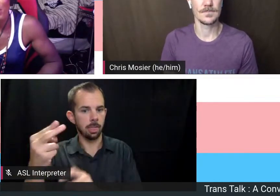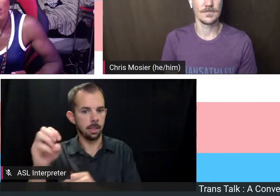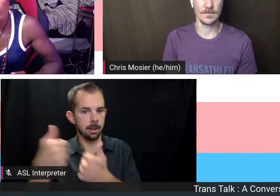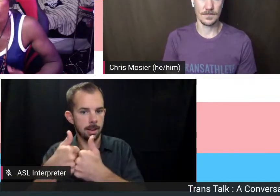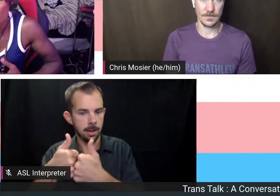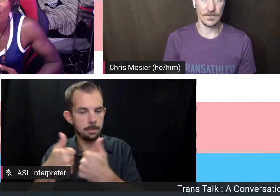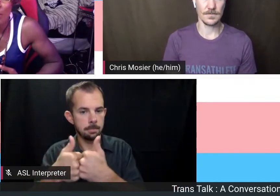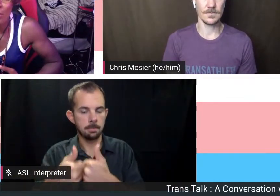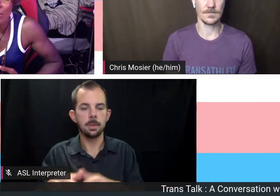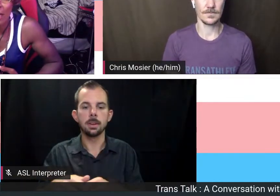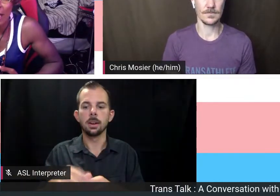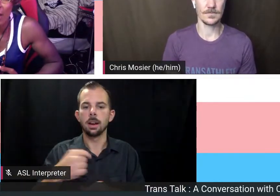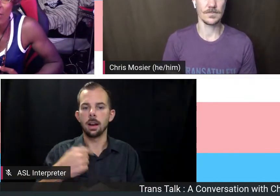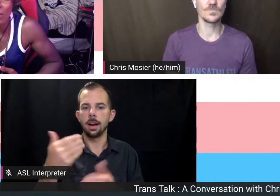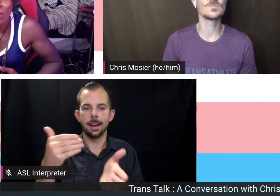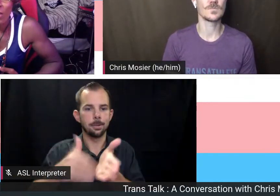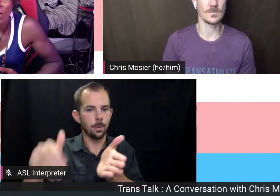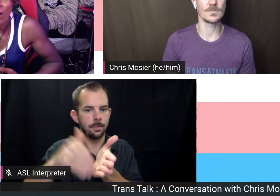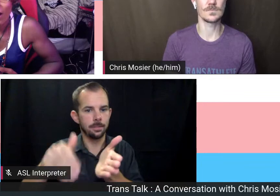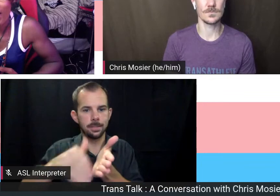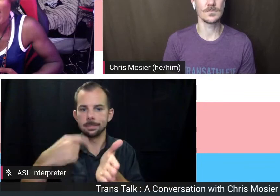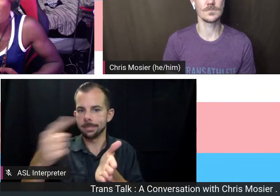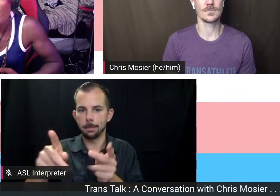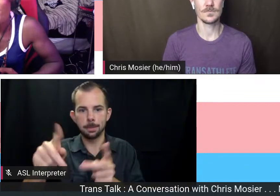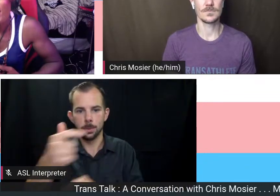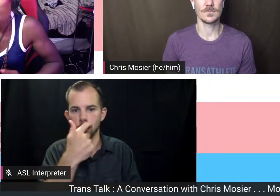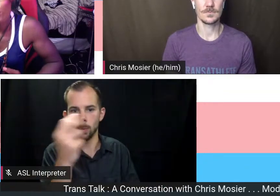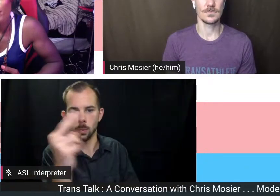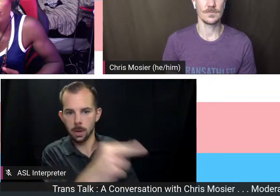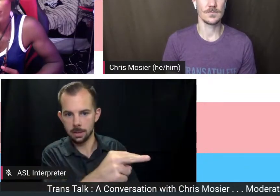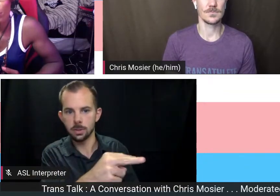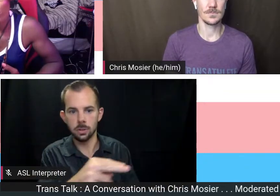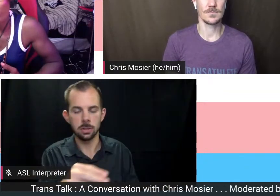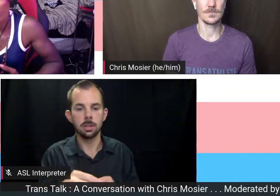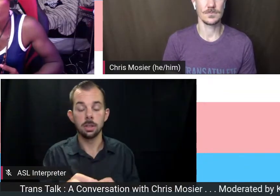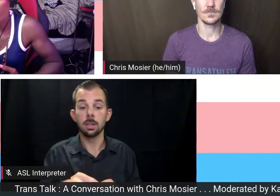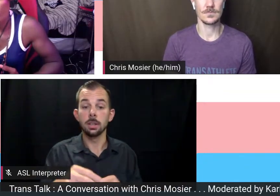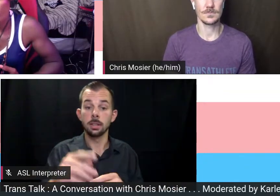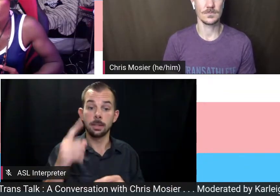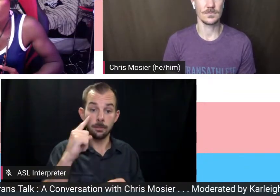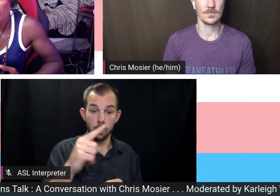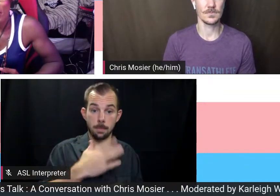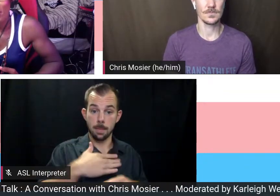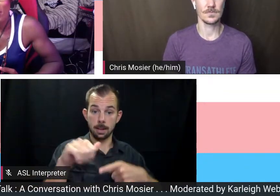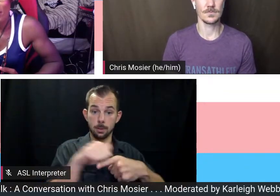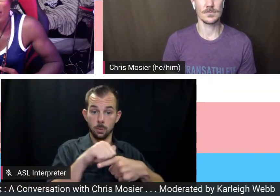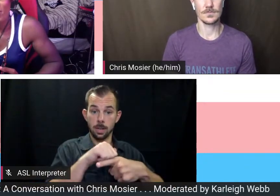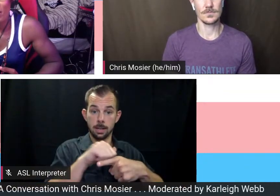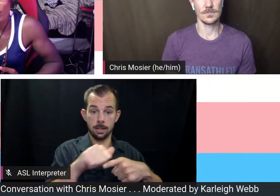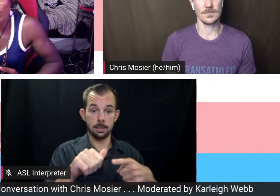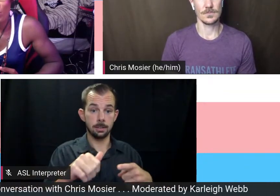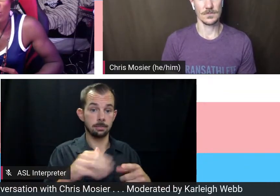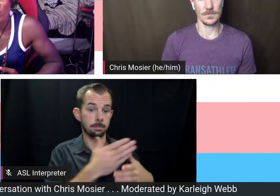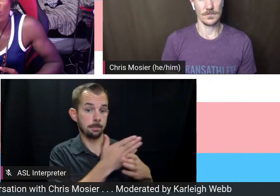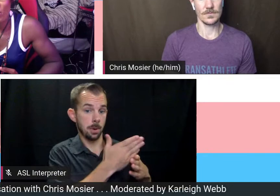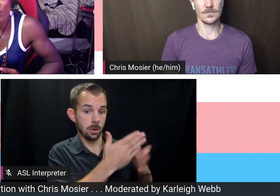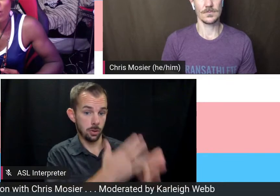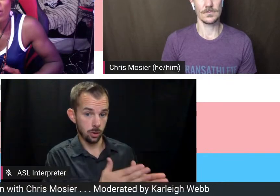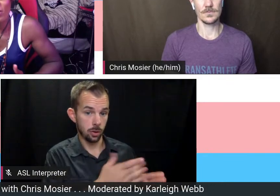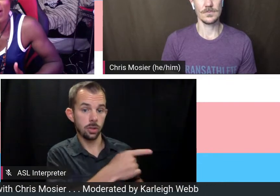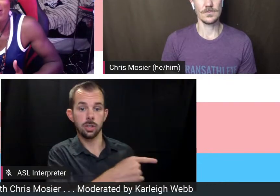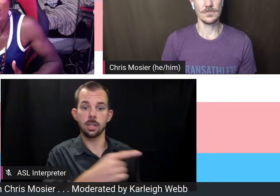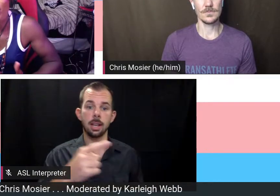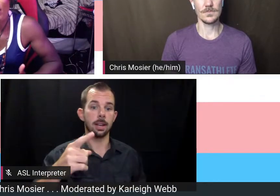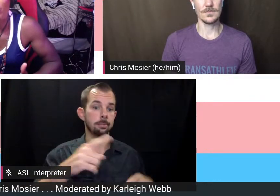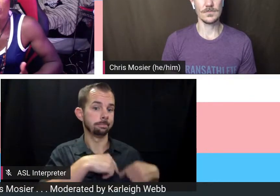like, especially training partners I have, Mm-hmm. I've had training partners who were dead set against it at first until they